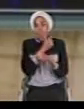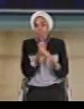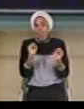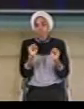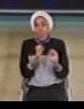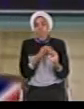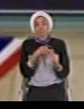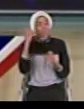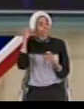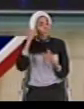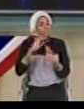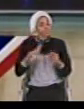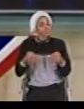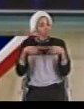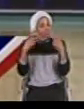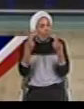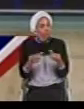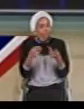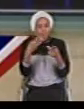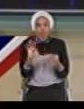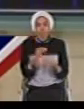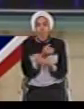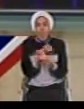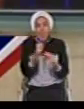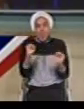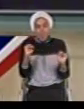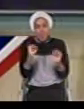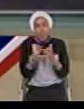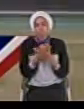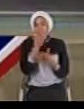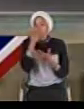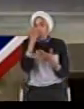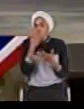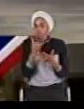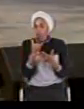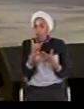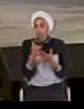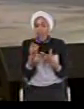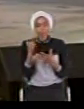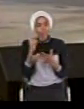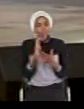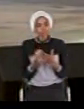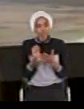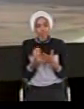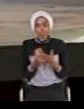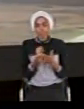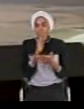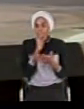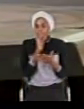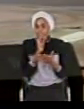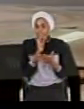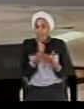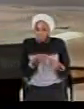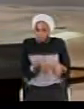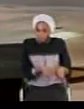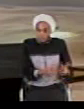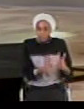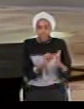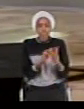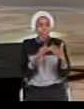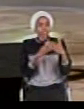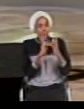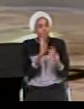his provision of salvation, that's why the path that leads to that salvation,